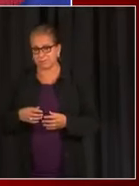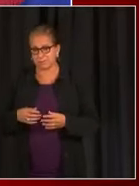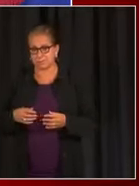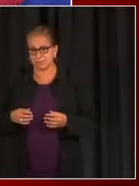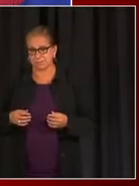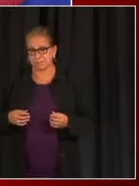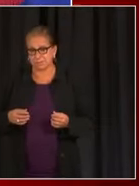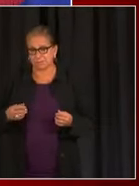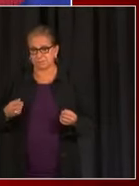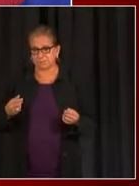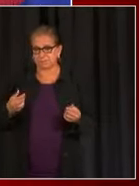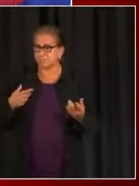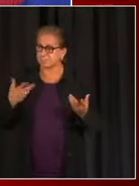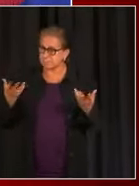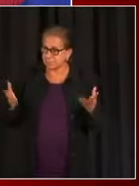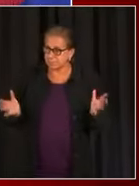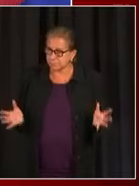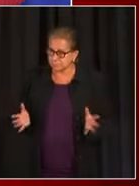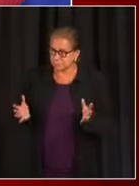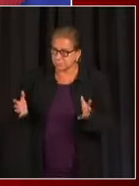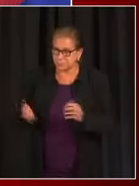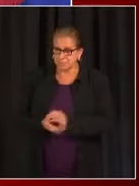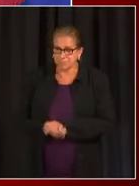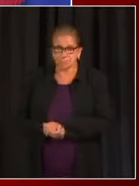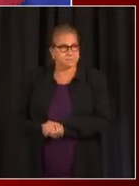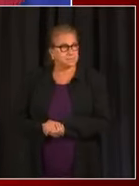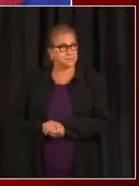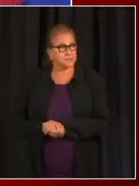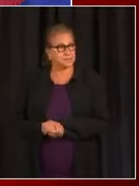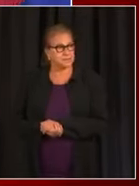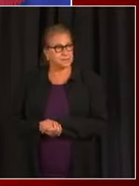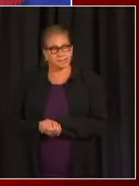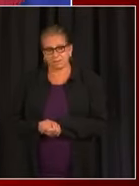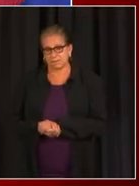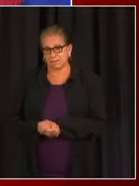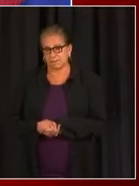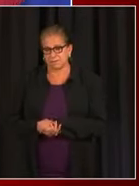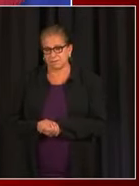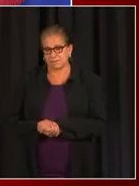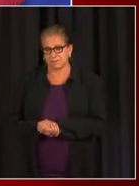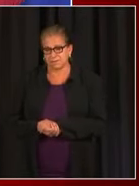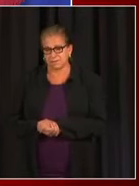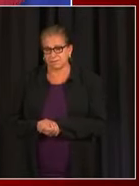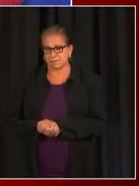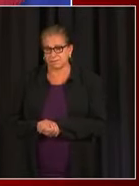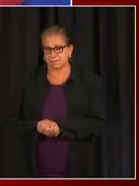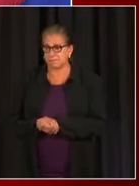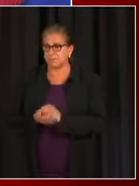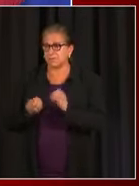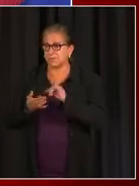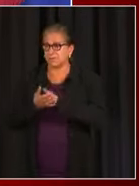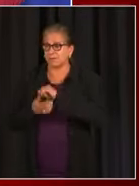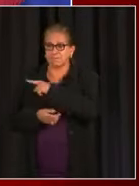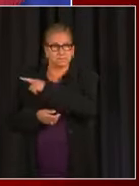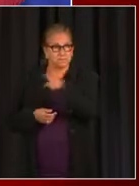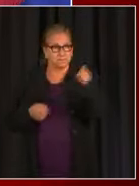We can support them in helping their operations get going faster. So